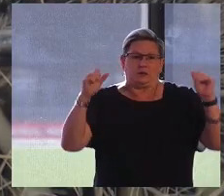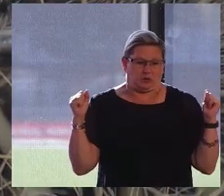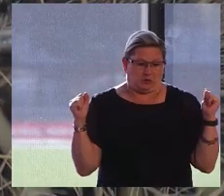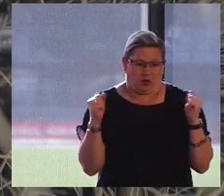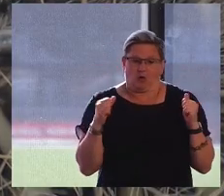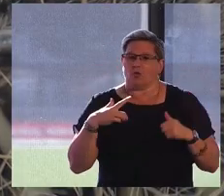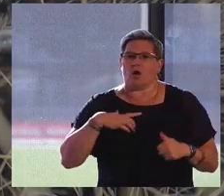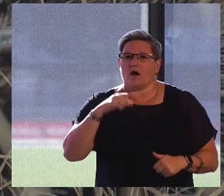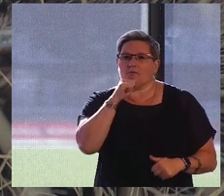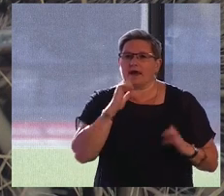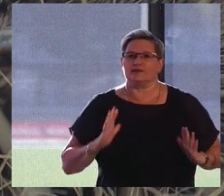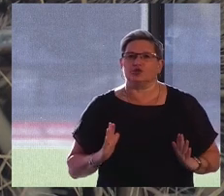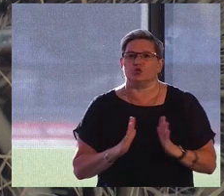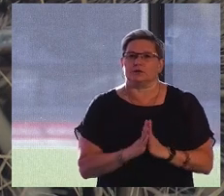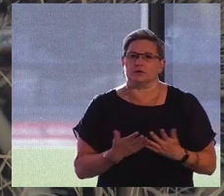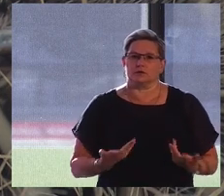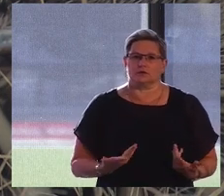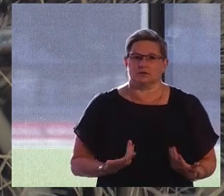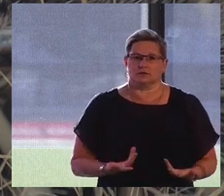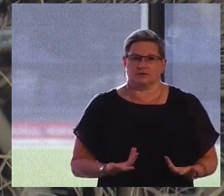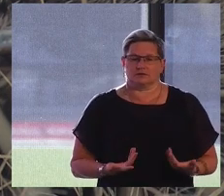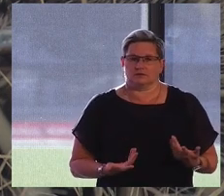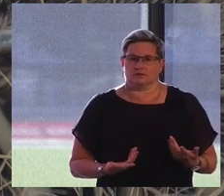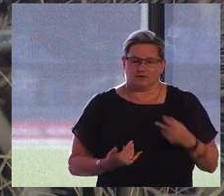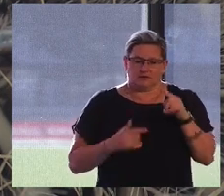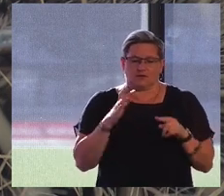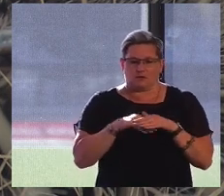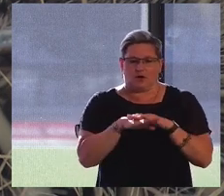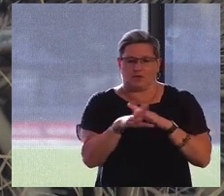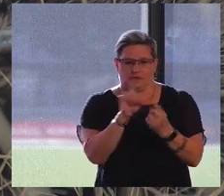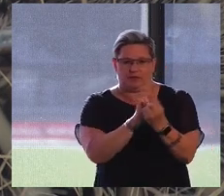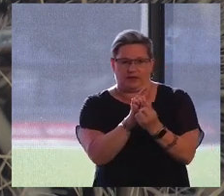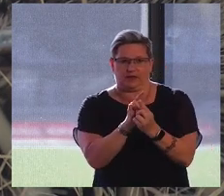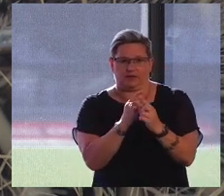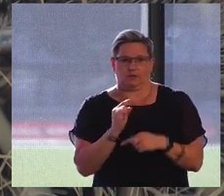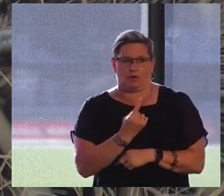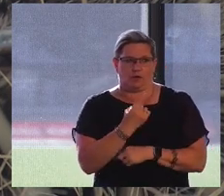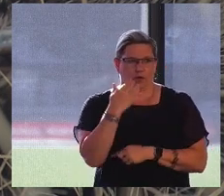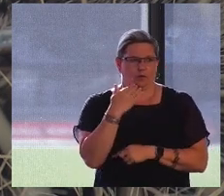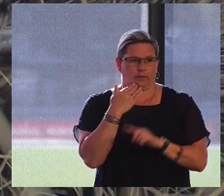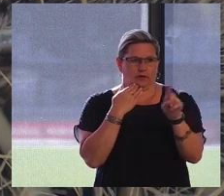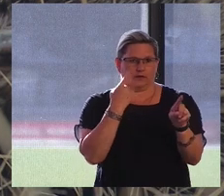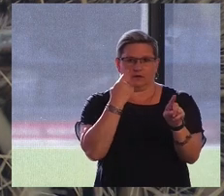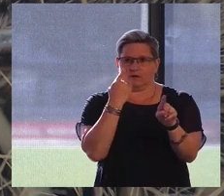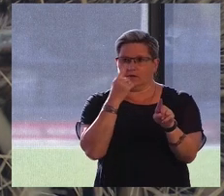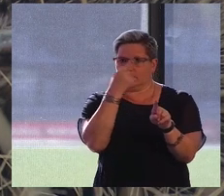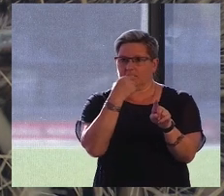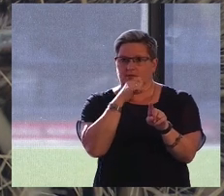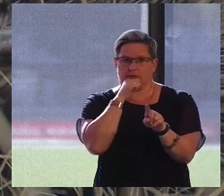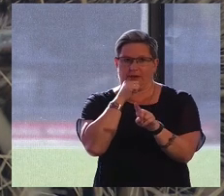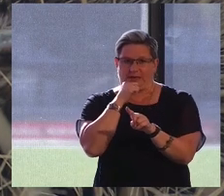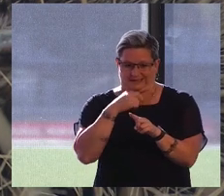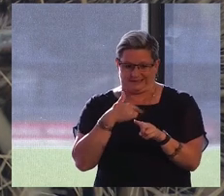or going into a meeting where you're the only woman and there's a sea of male faces and you're kind of wondering, do I fit in here?